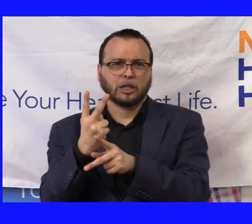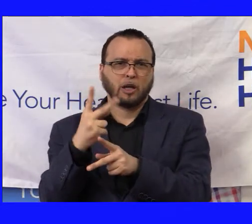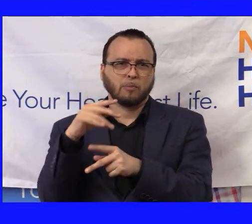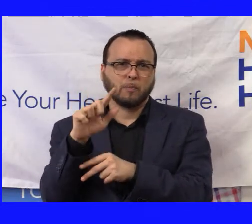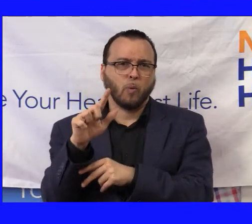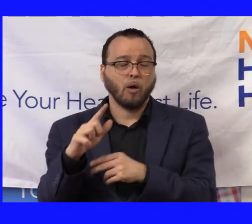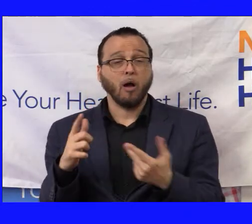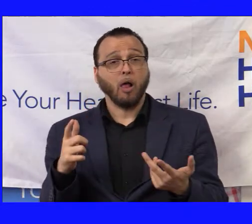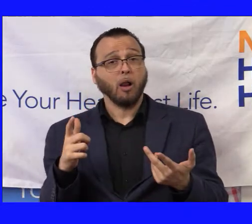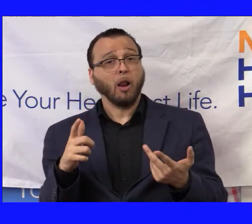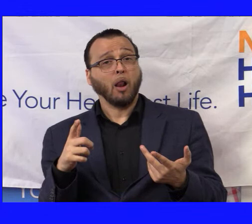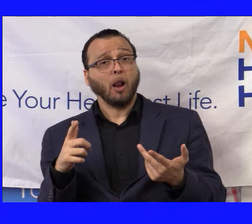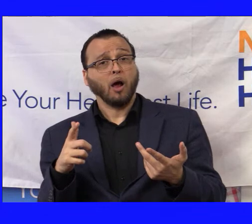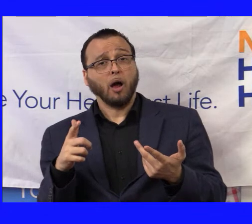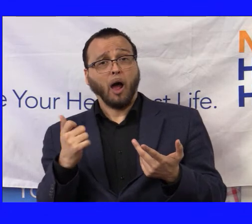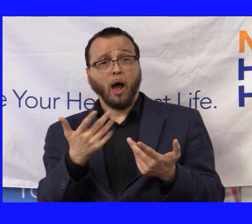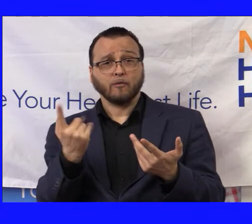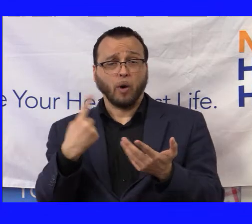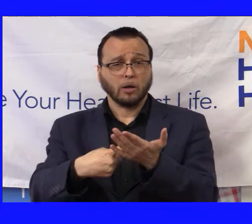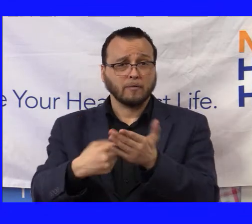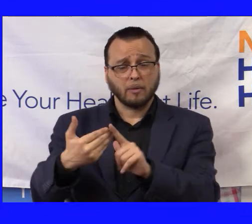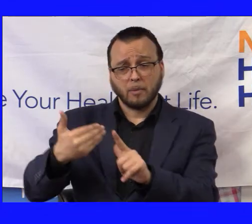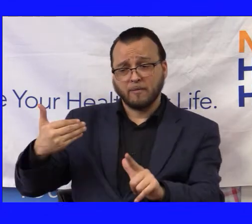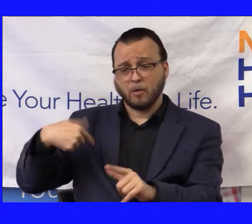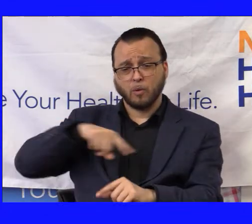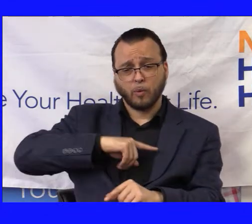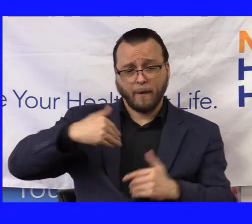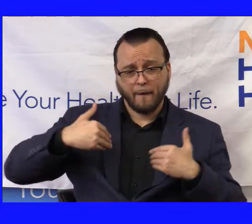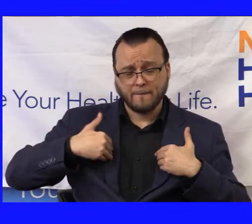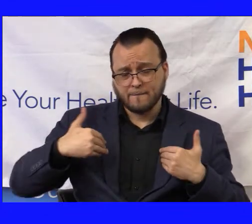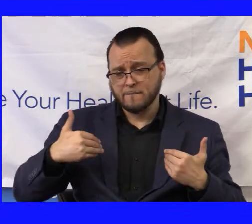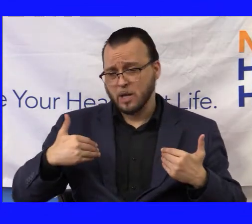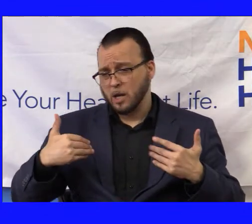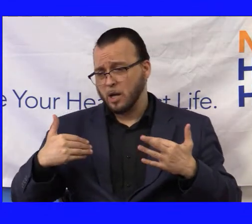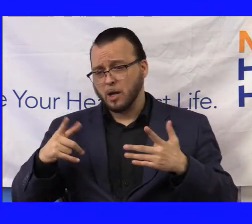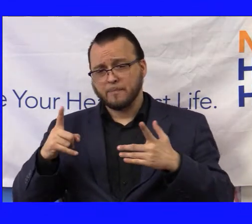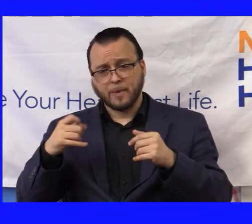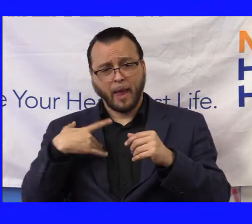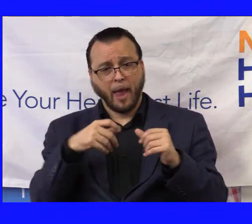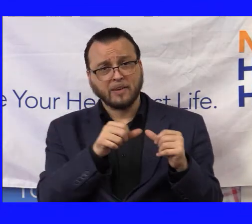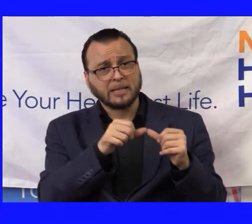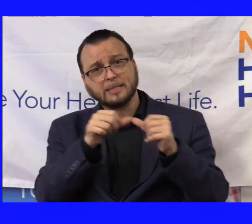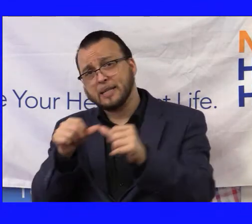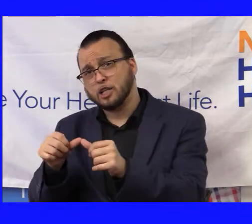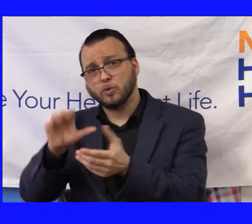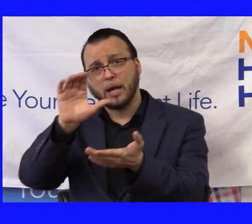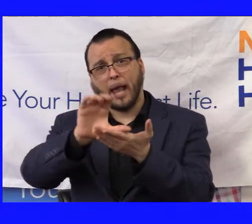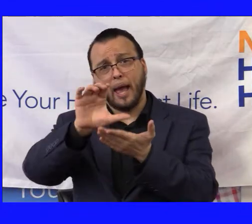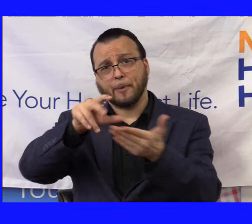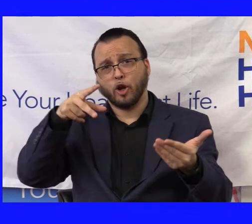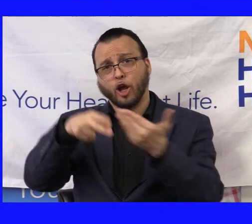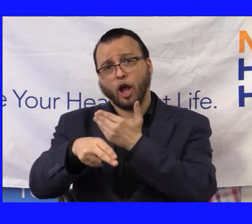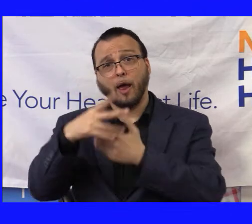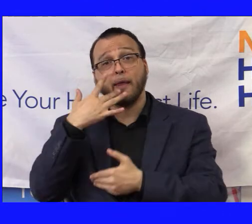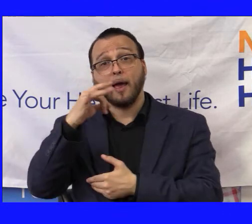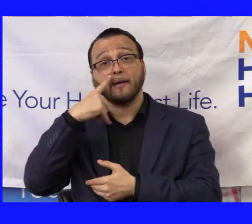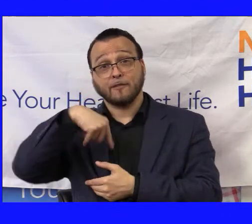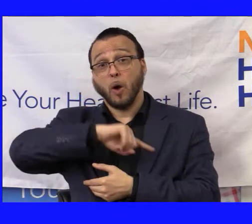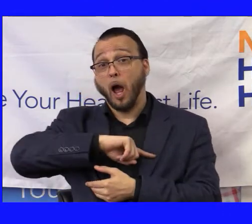to a conversation we were having previously, Fenny, there was a continuing capital cut. Fortunately for us, that is